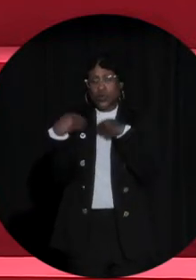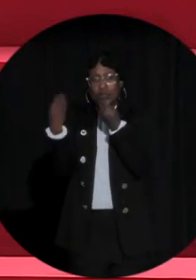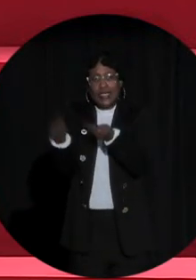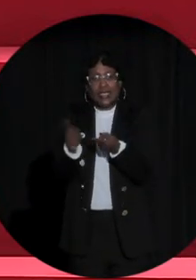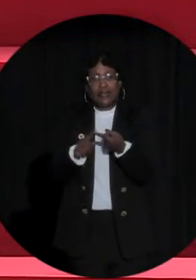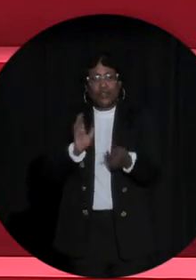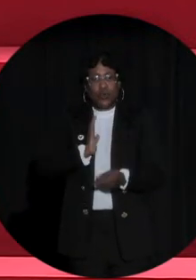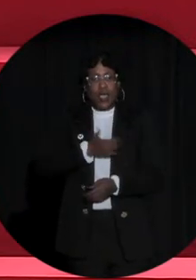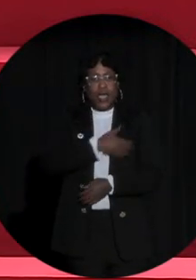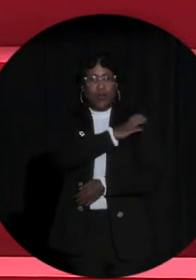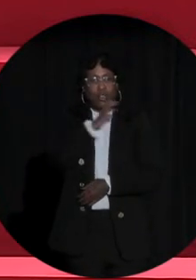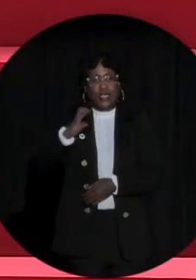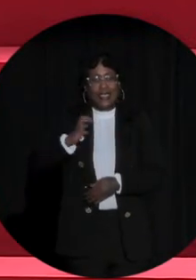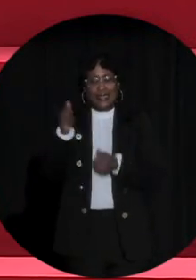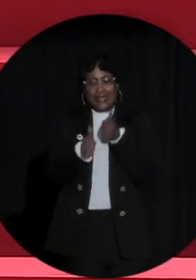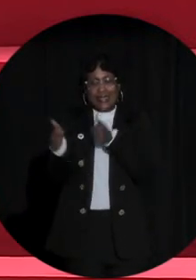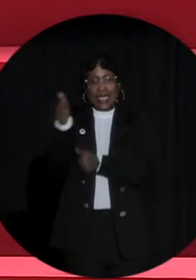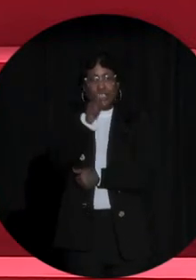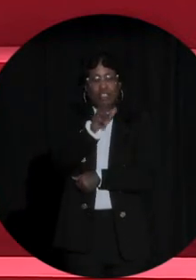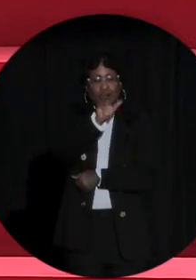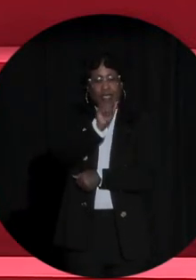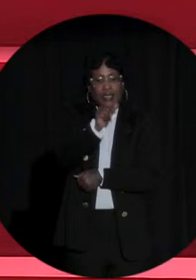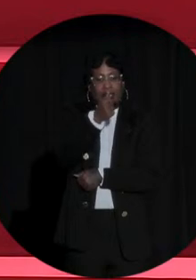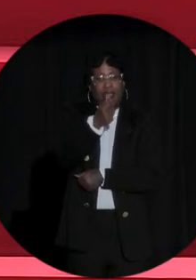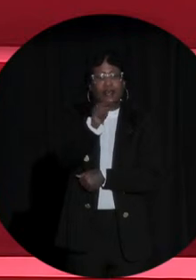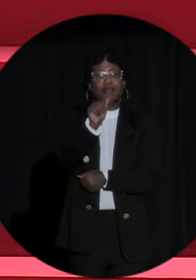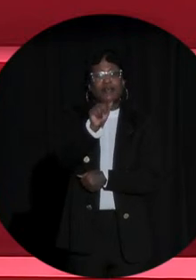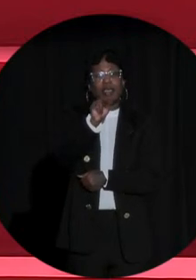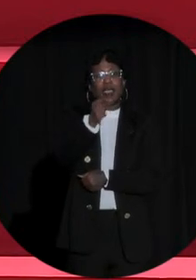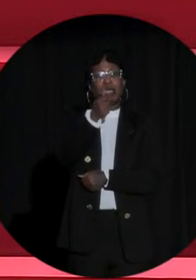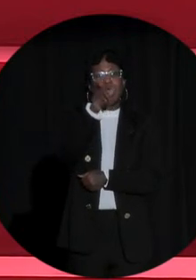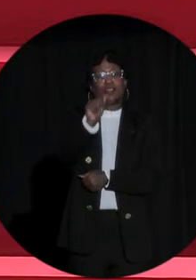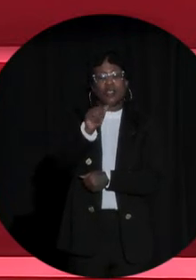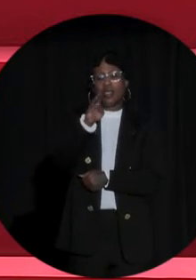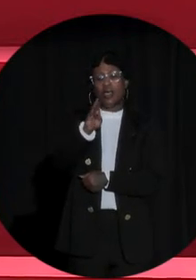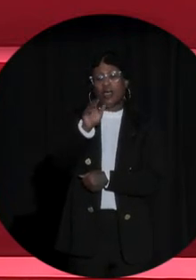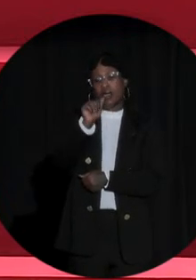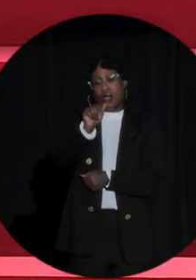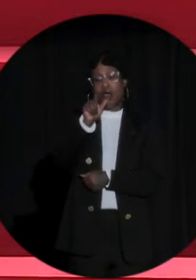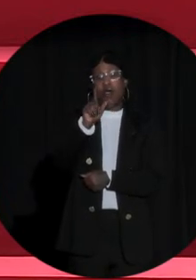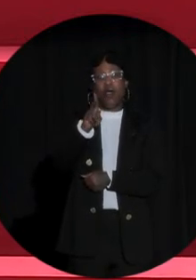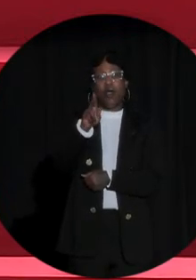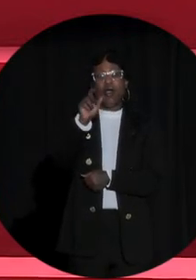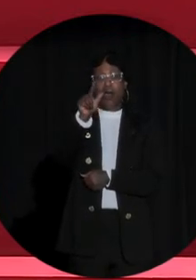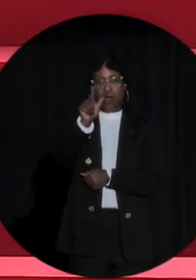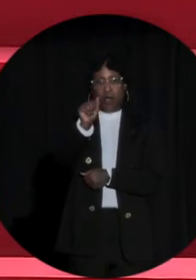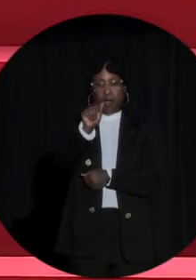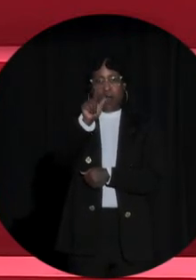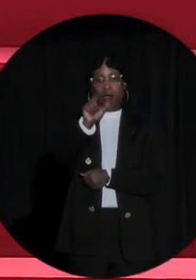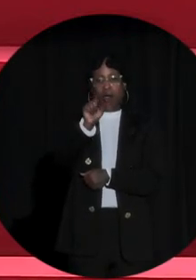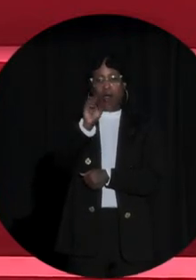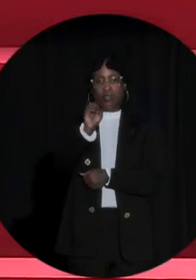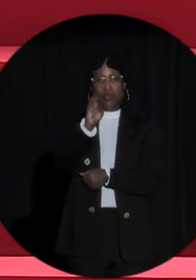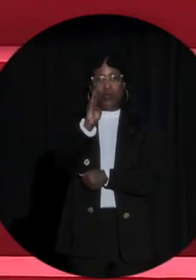she and our incoming Prince George's County Council members lead us to